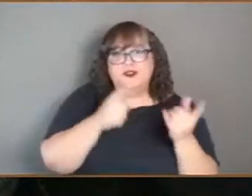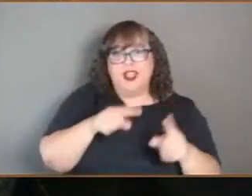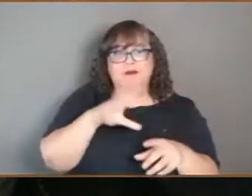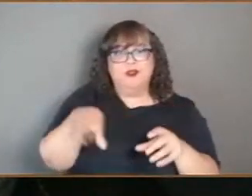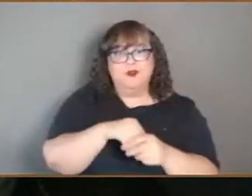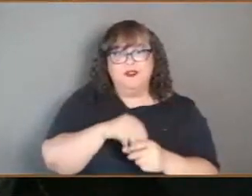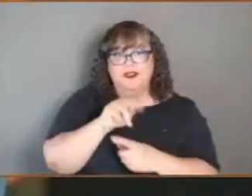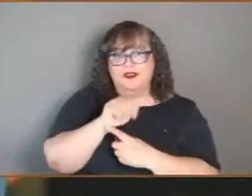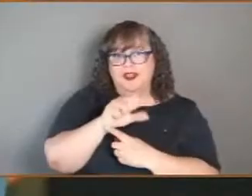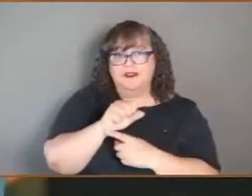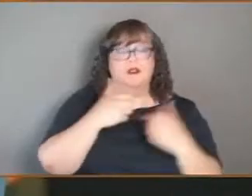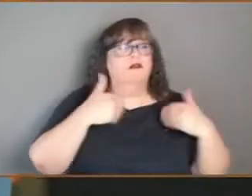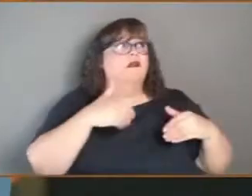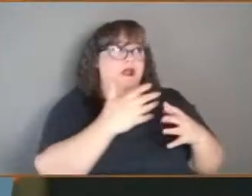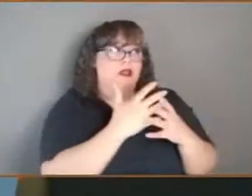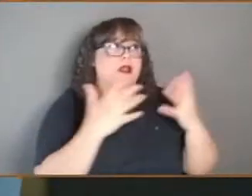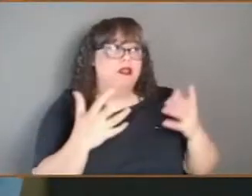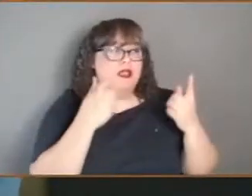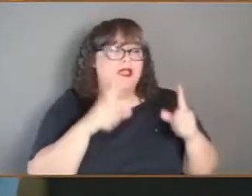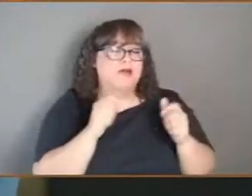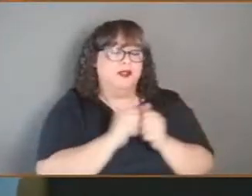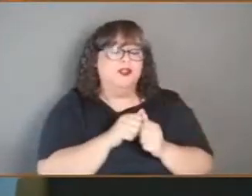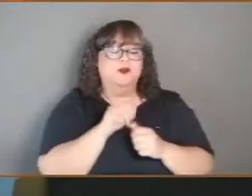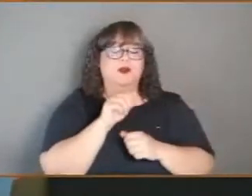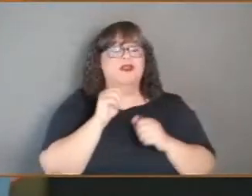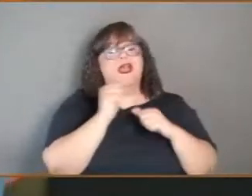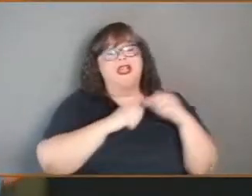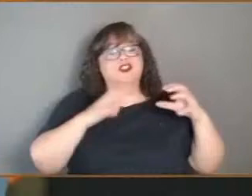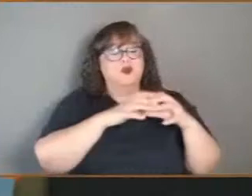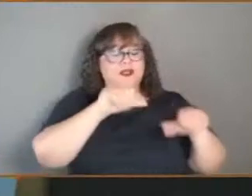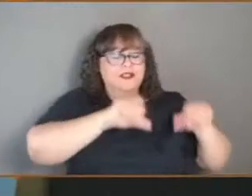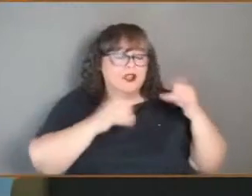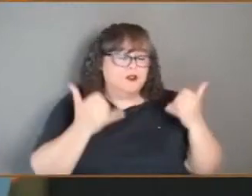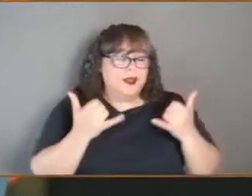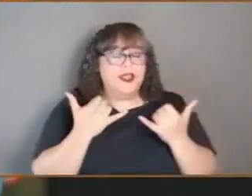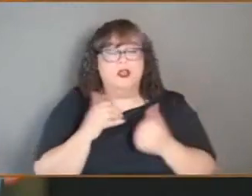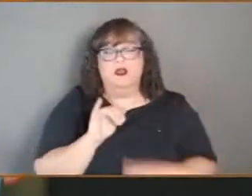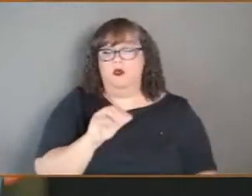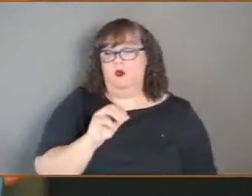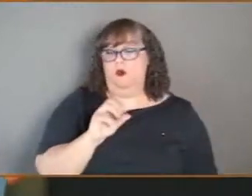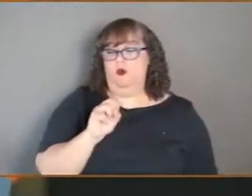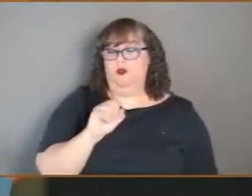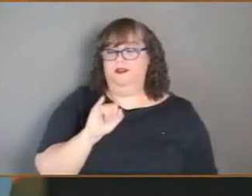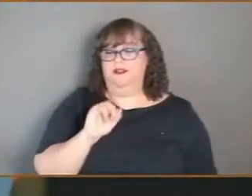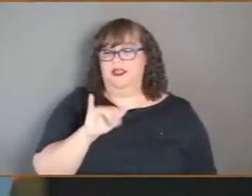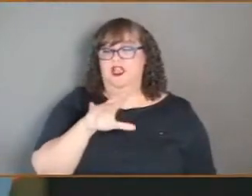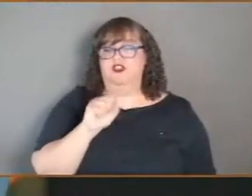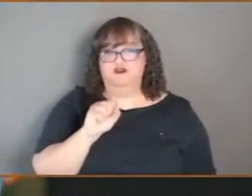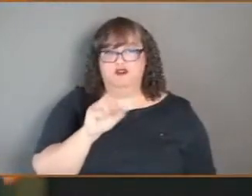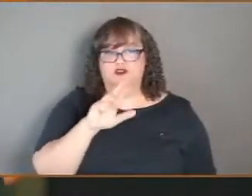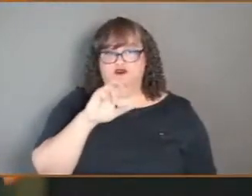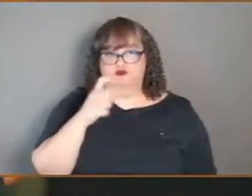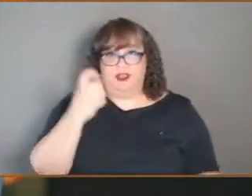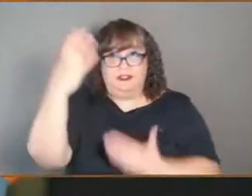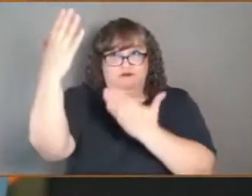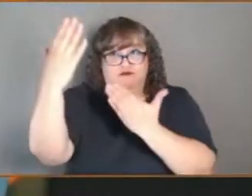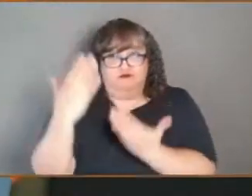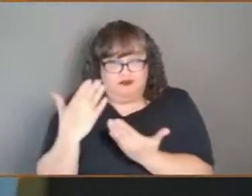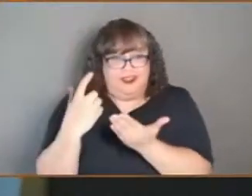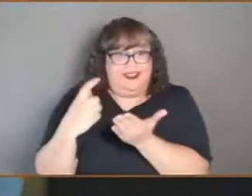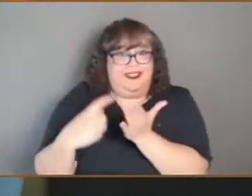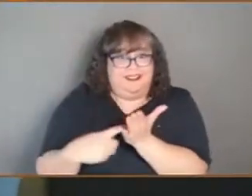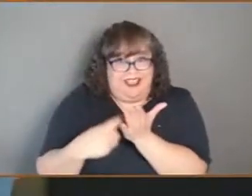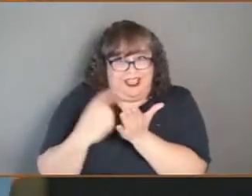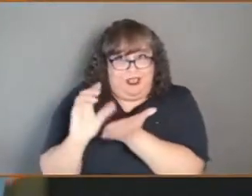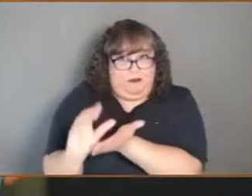asteroid science right now in NASA. So of course, the OSIRISRex mission is bringing back a sample of an asteroid. So that's en route. And there's going to